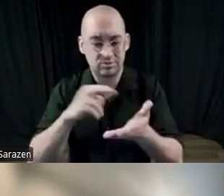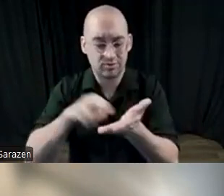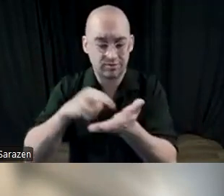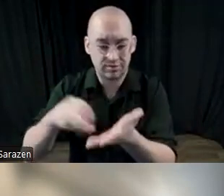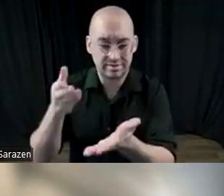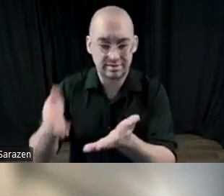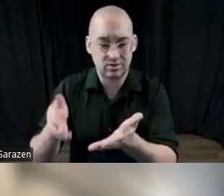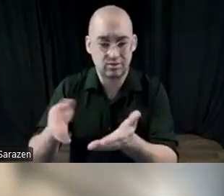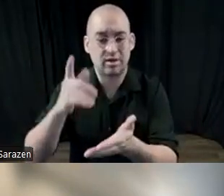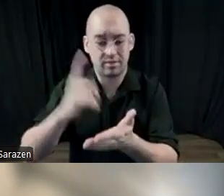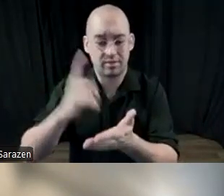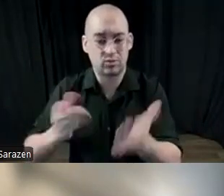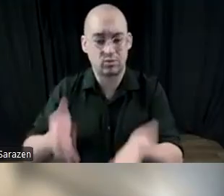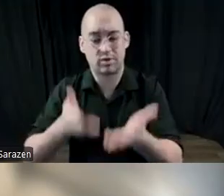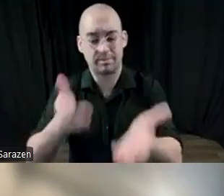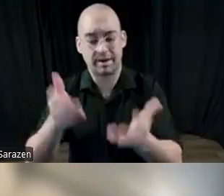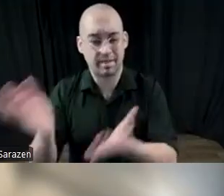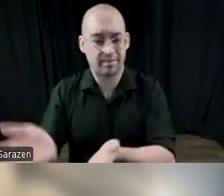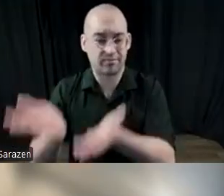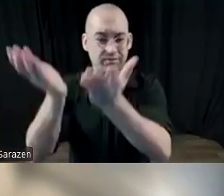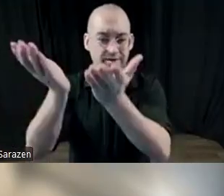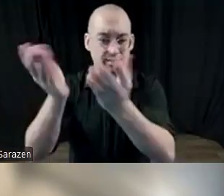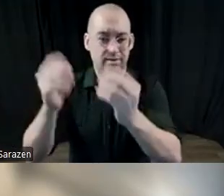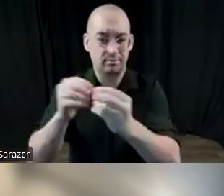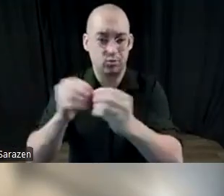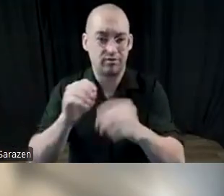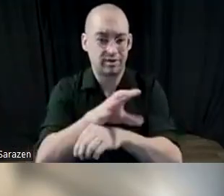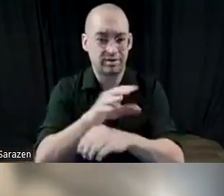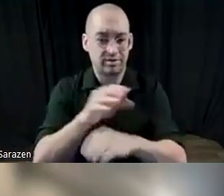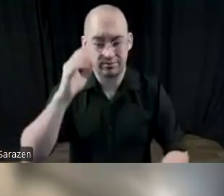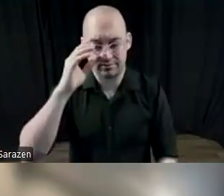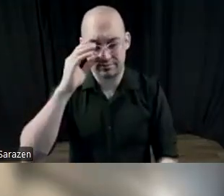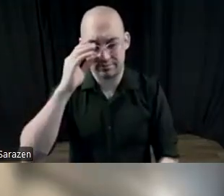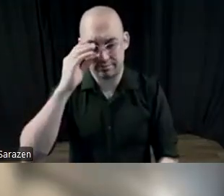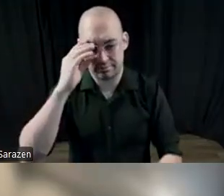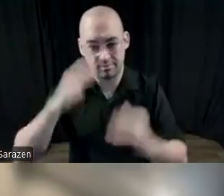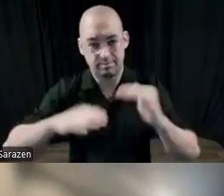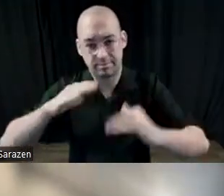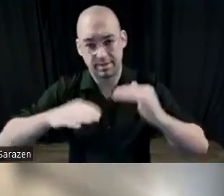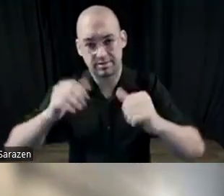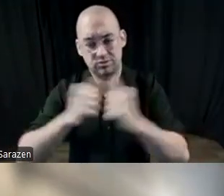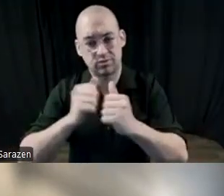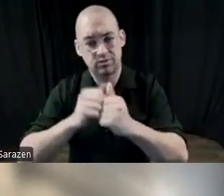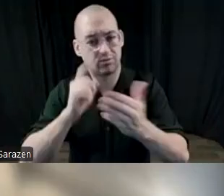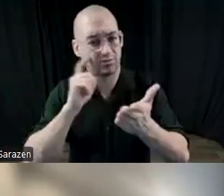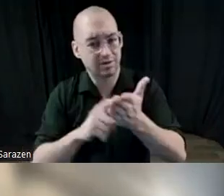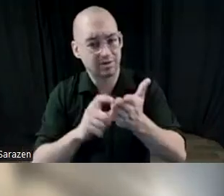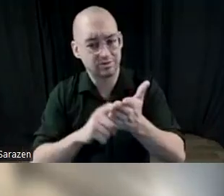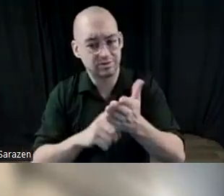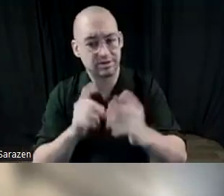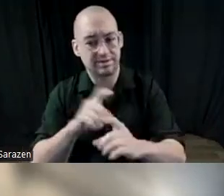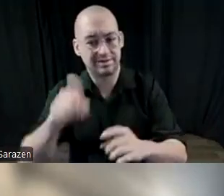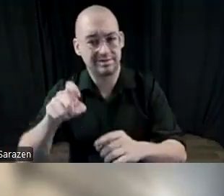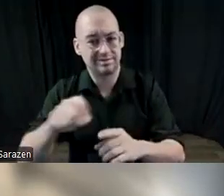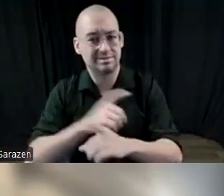what we'd recommend to elevate to even narrow that more effectively. And then we're balancing that with the recognition that needs of different populations